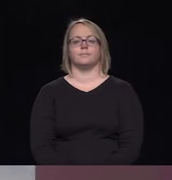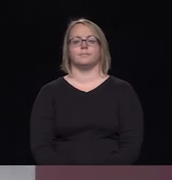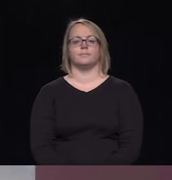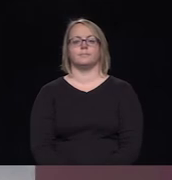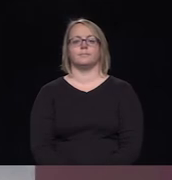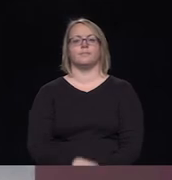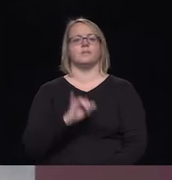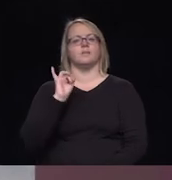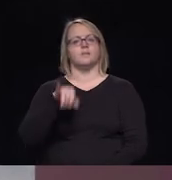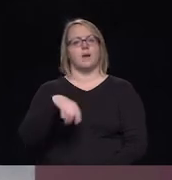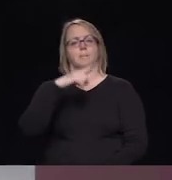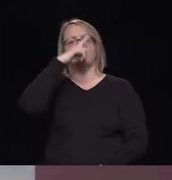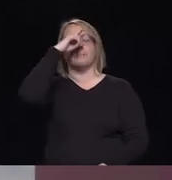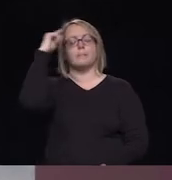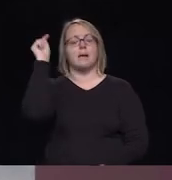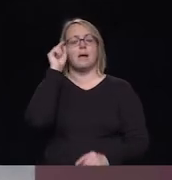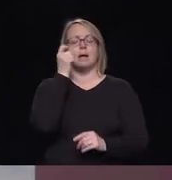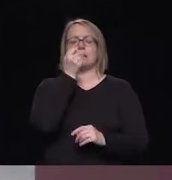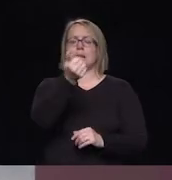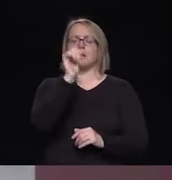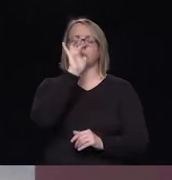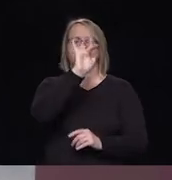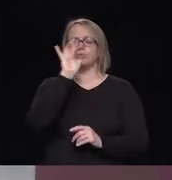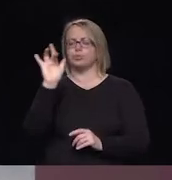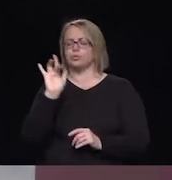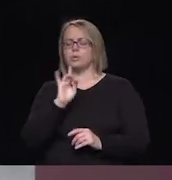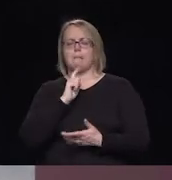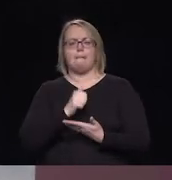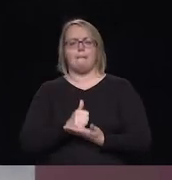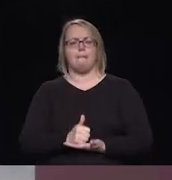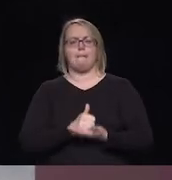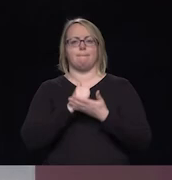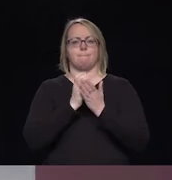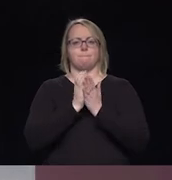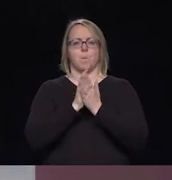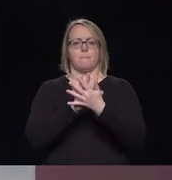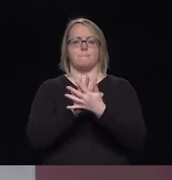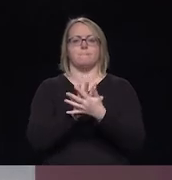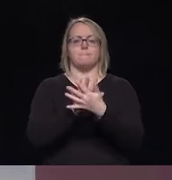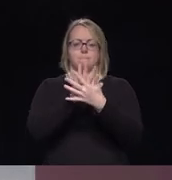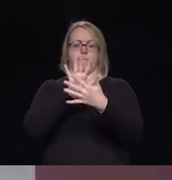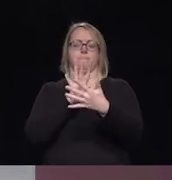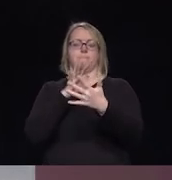And that helps the pole path out from the water and from the sky.